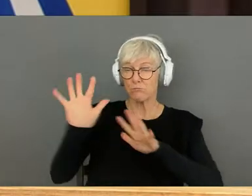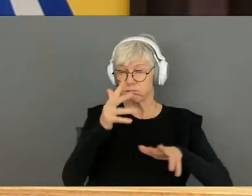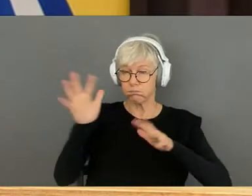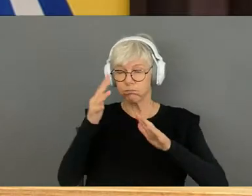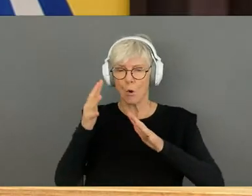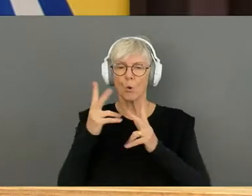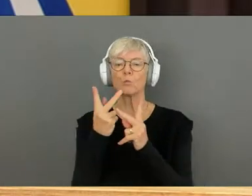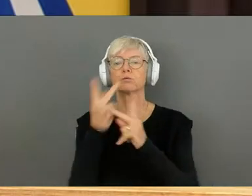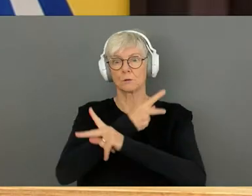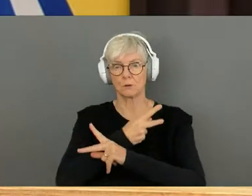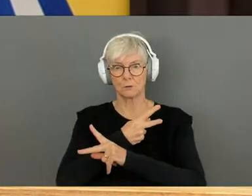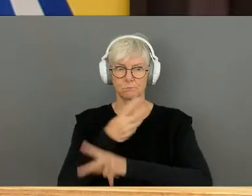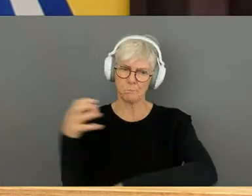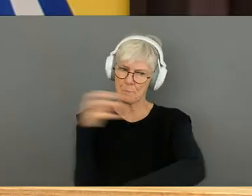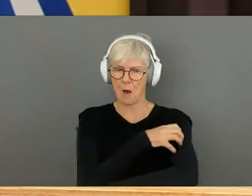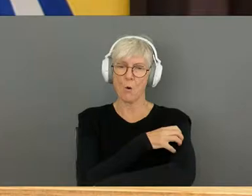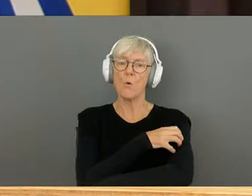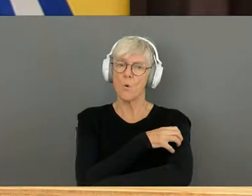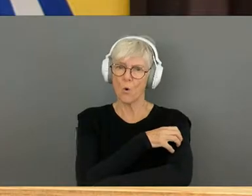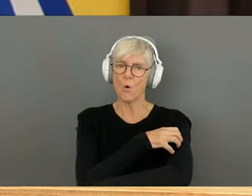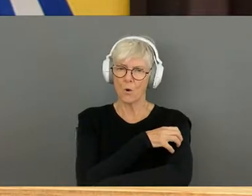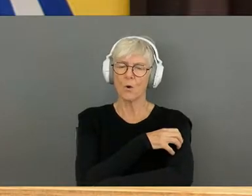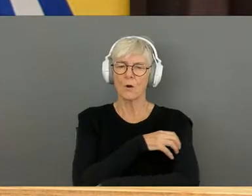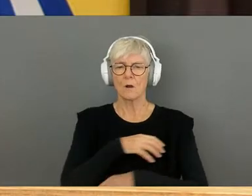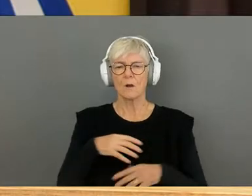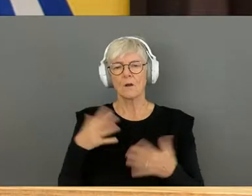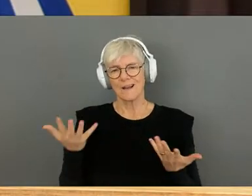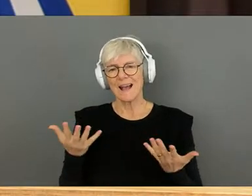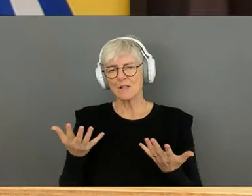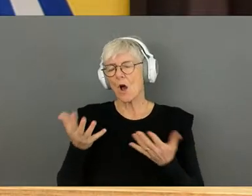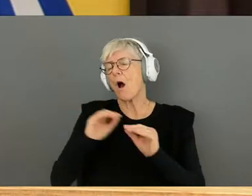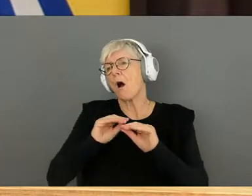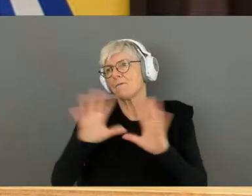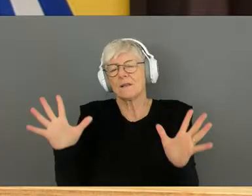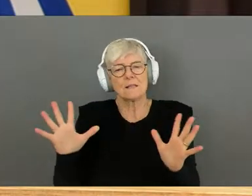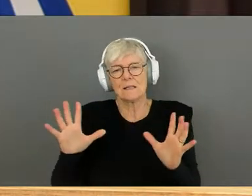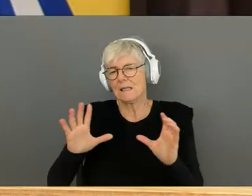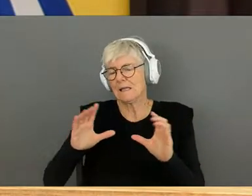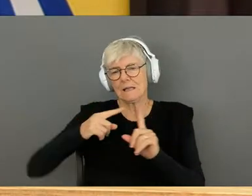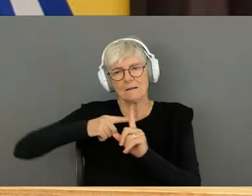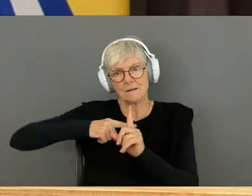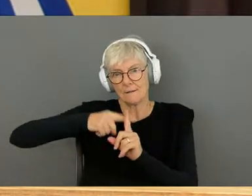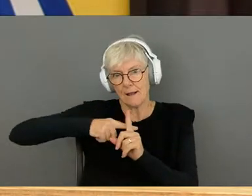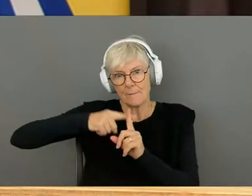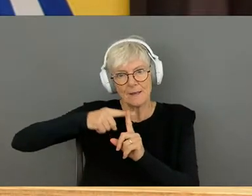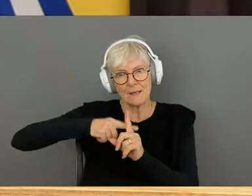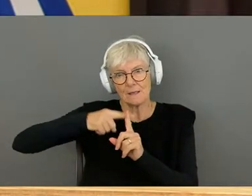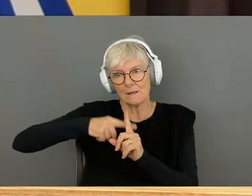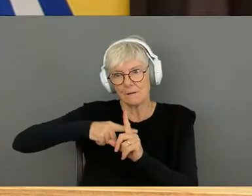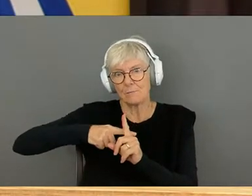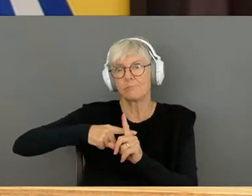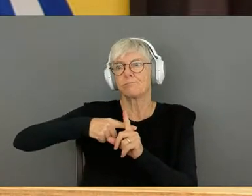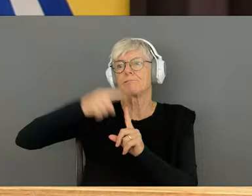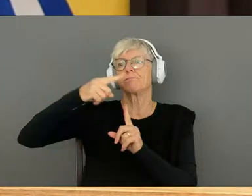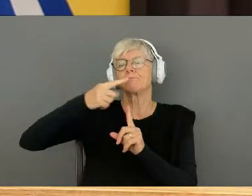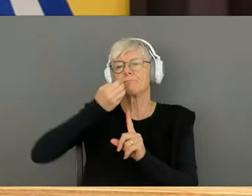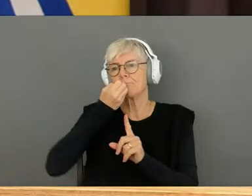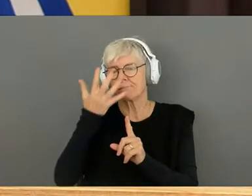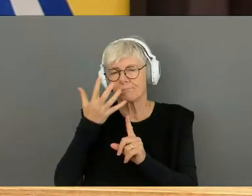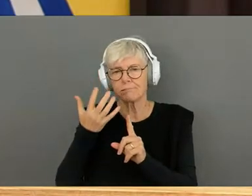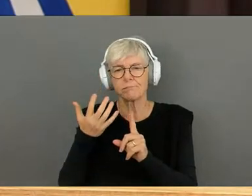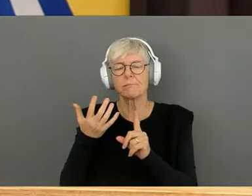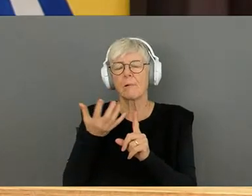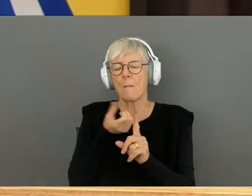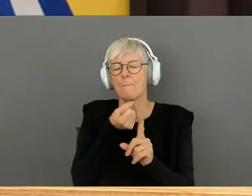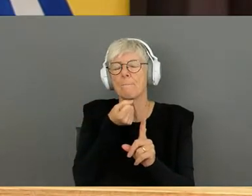There is climate change. I think we can see it all around us, and I think we see it in our storms and weather events that are occurring in the province, as well as